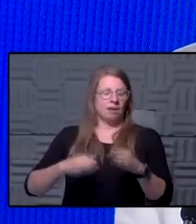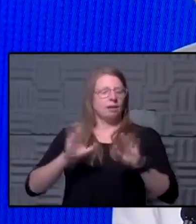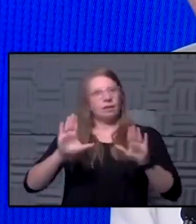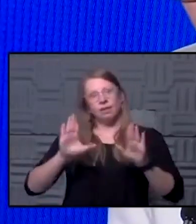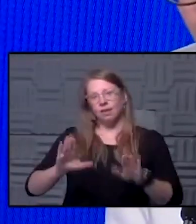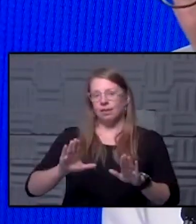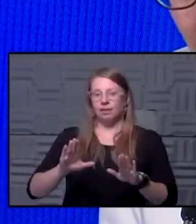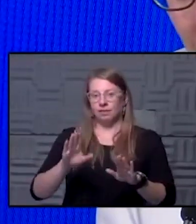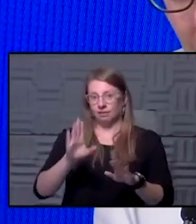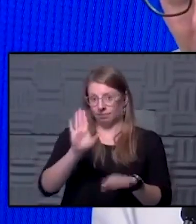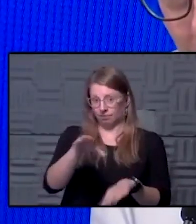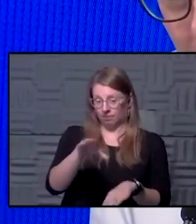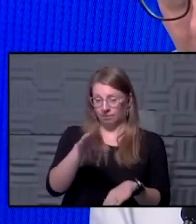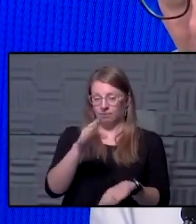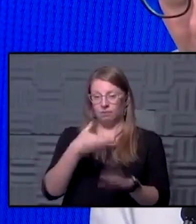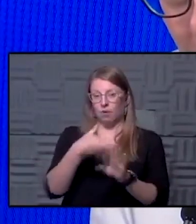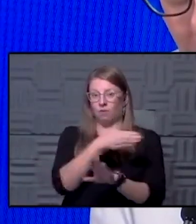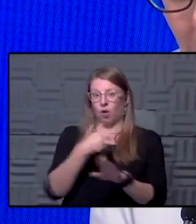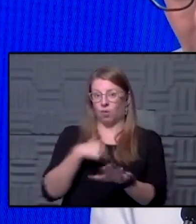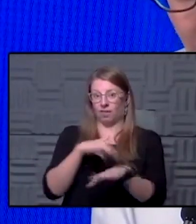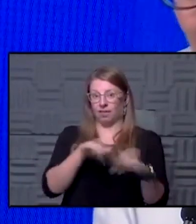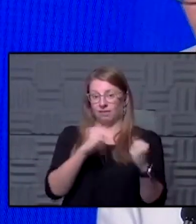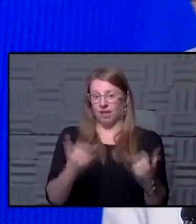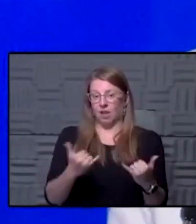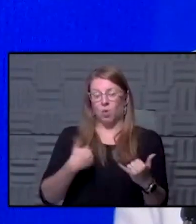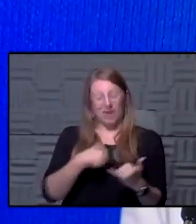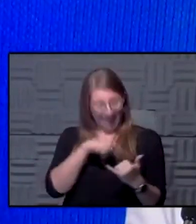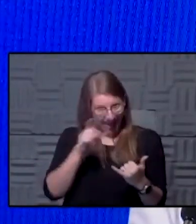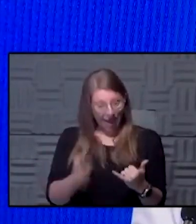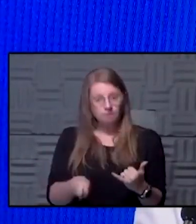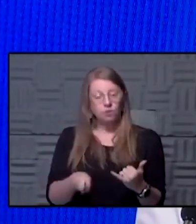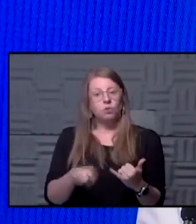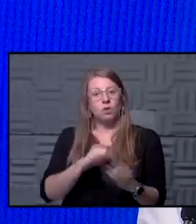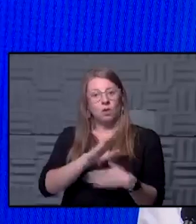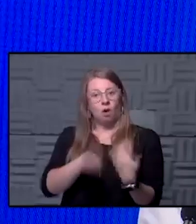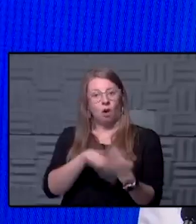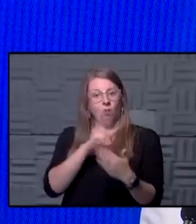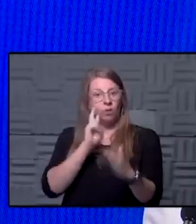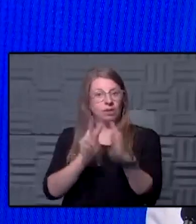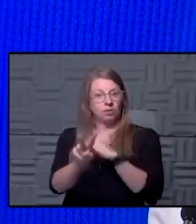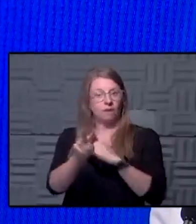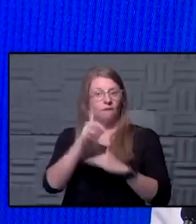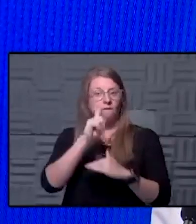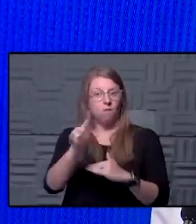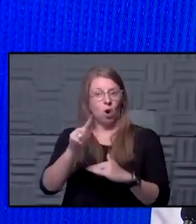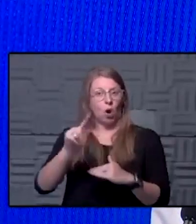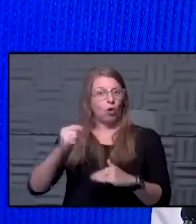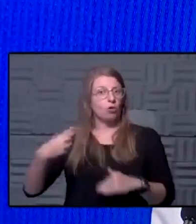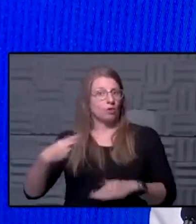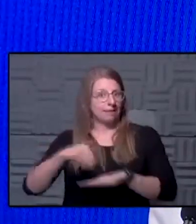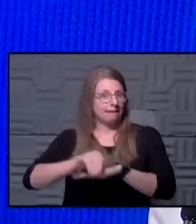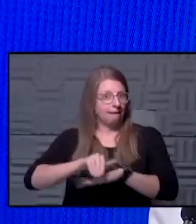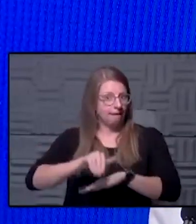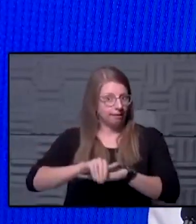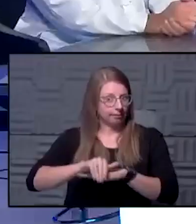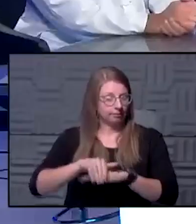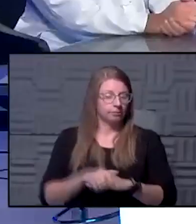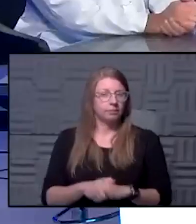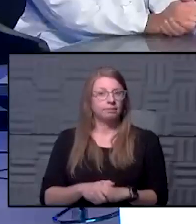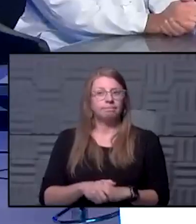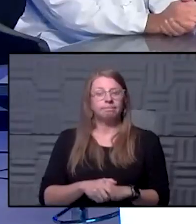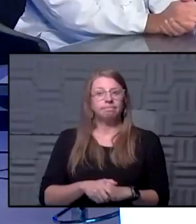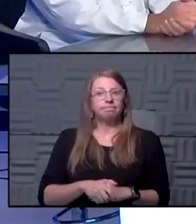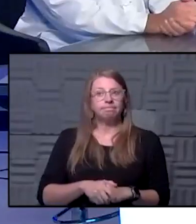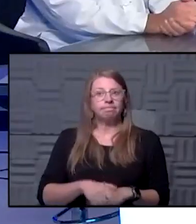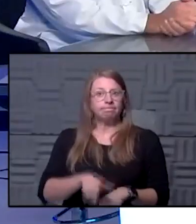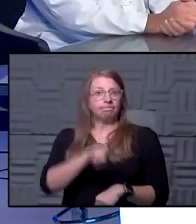And just to say, before we depart today, we have to get everybody's predictions for Thursday night. Yeah. And I'm not going to